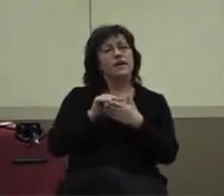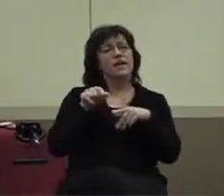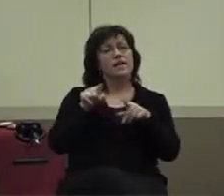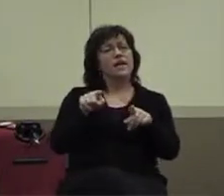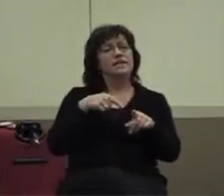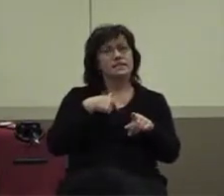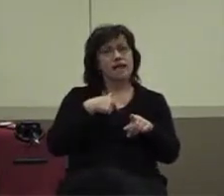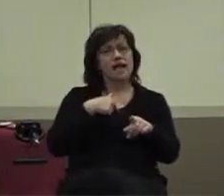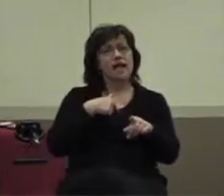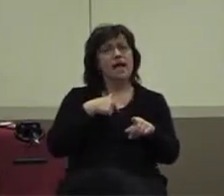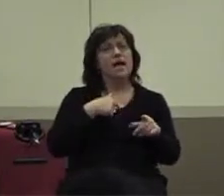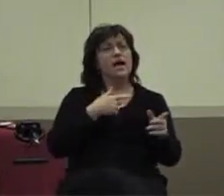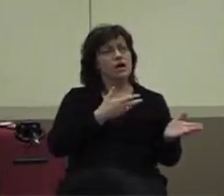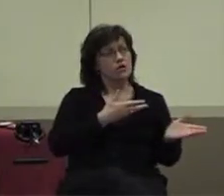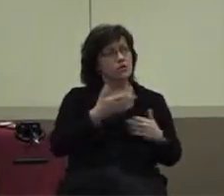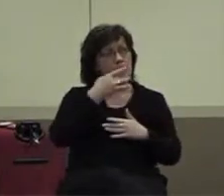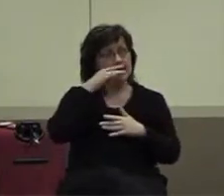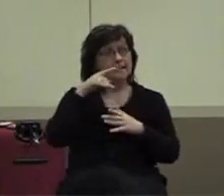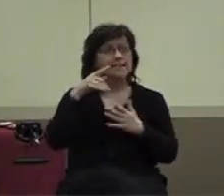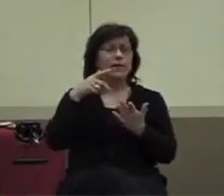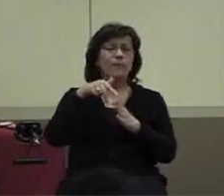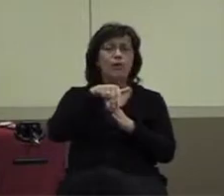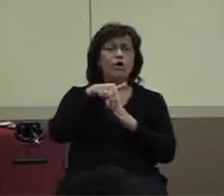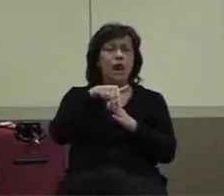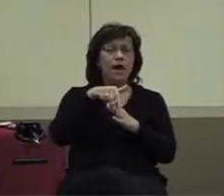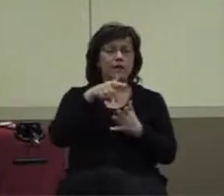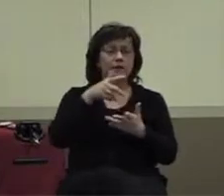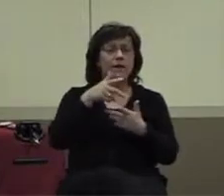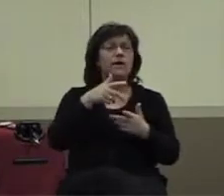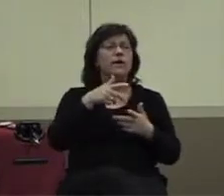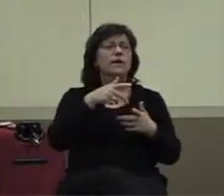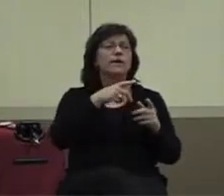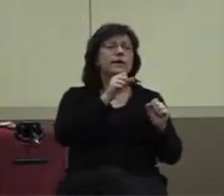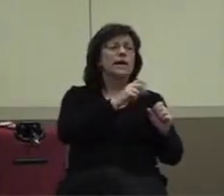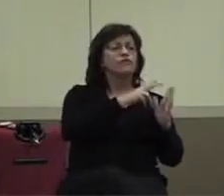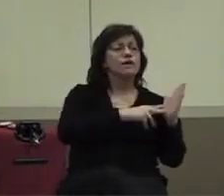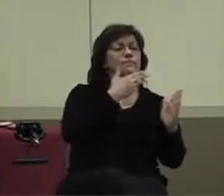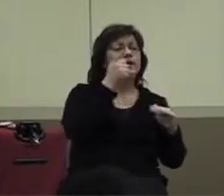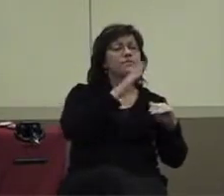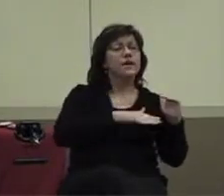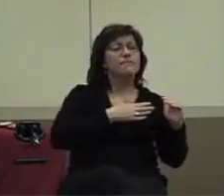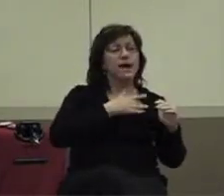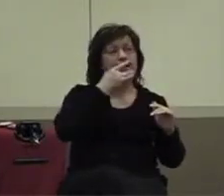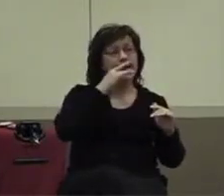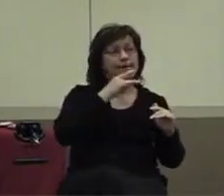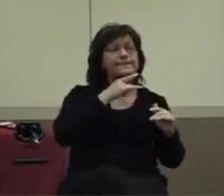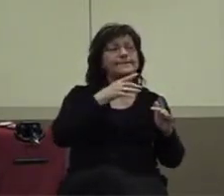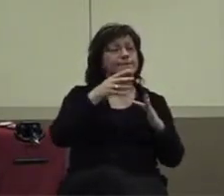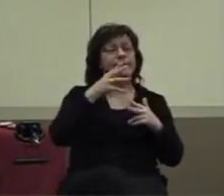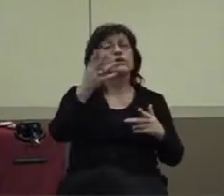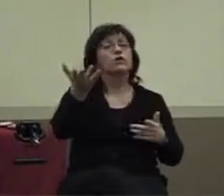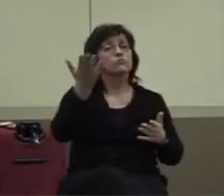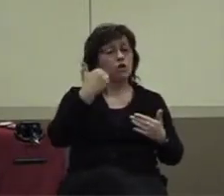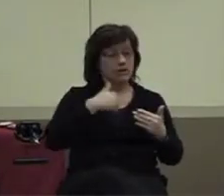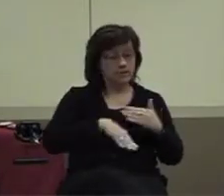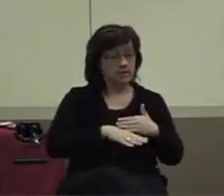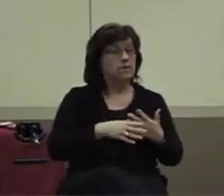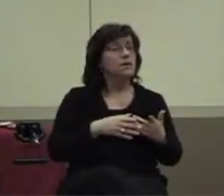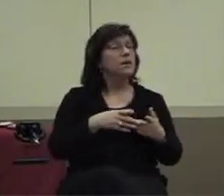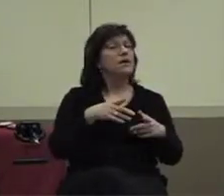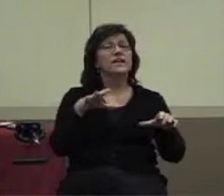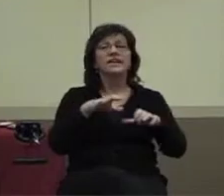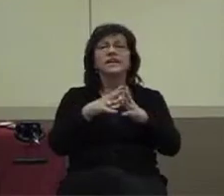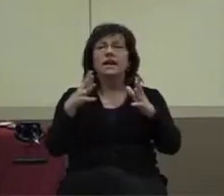in who were borderline, who could read better than my kids and so on, that they did a whole lot better in their other